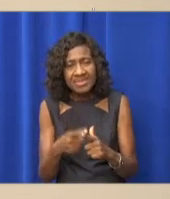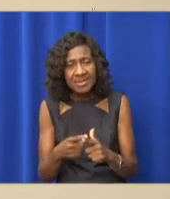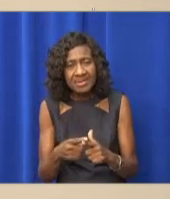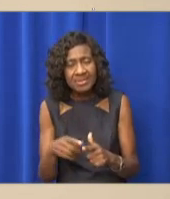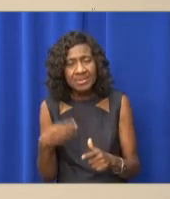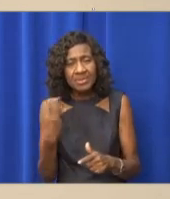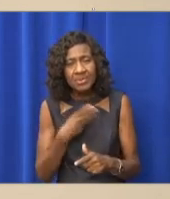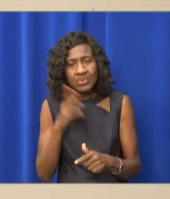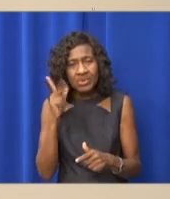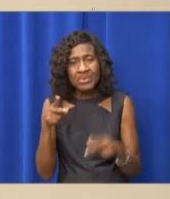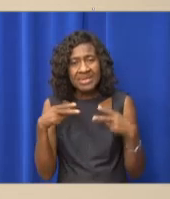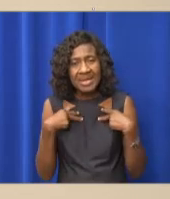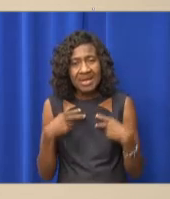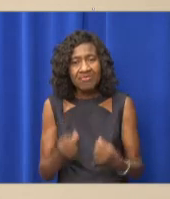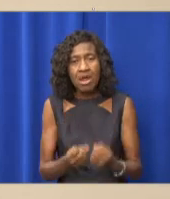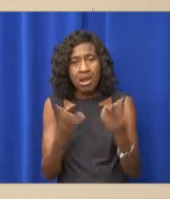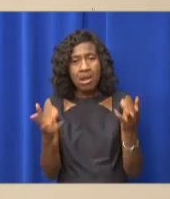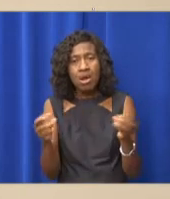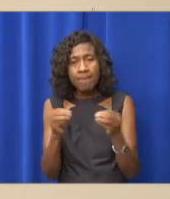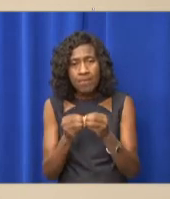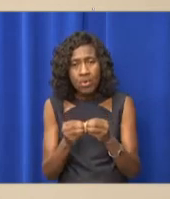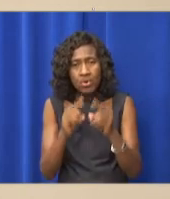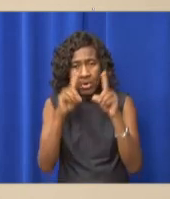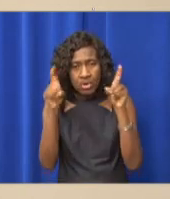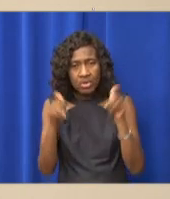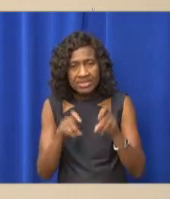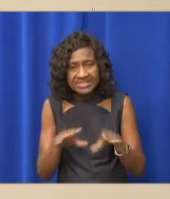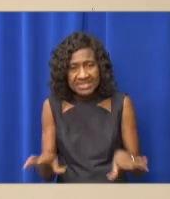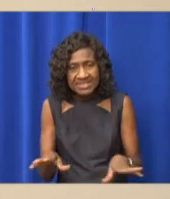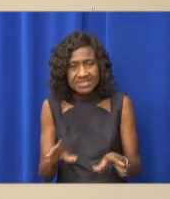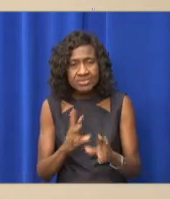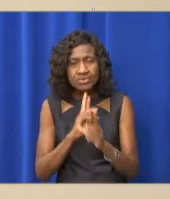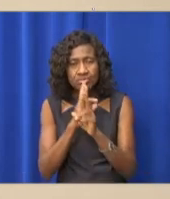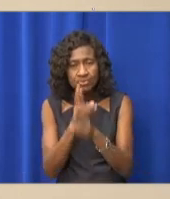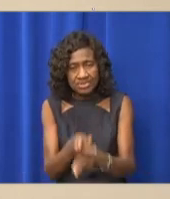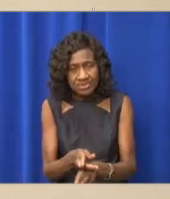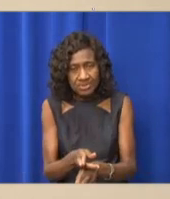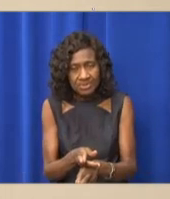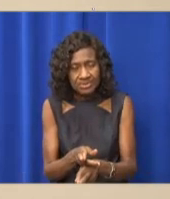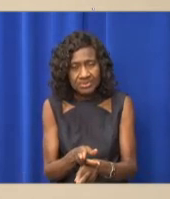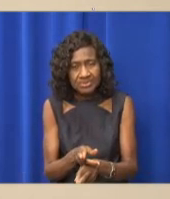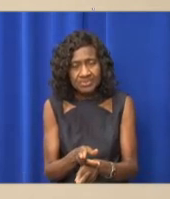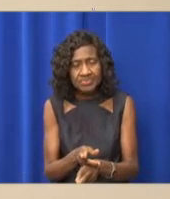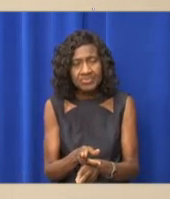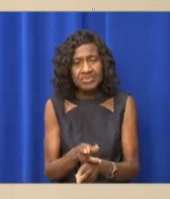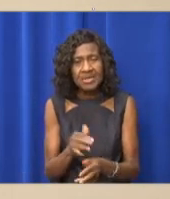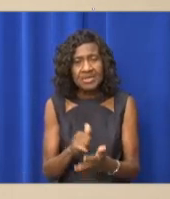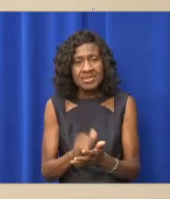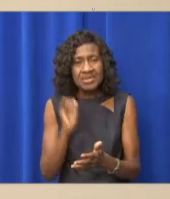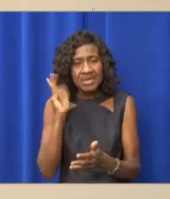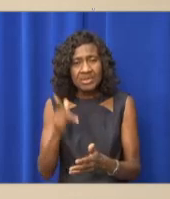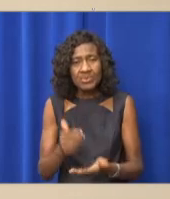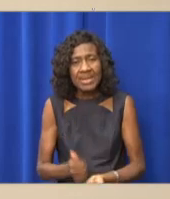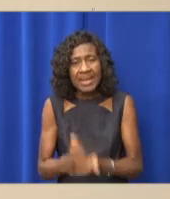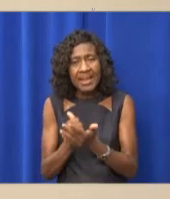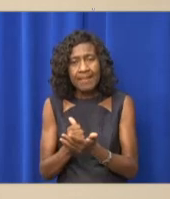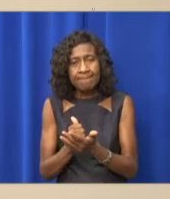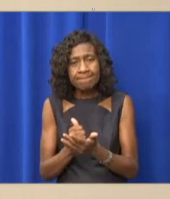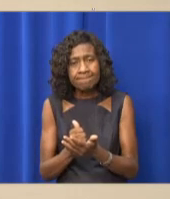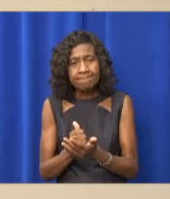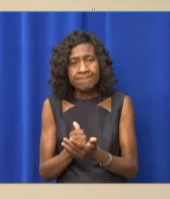of test results, which will help to inform the next step and the next way forward. As I said